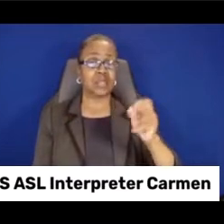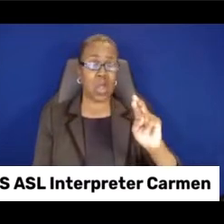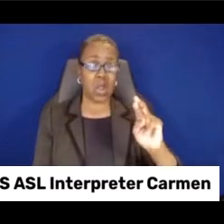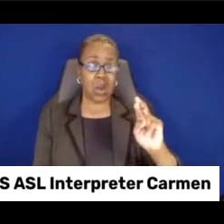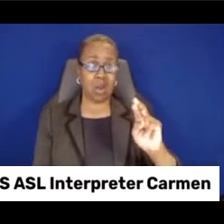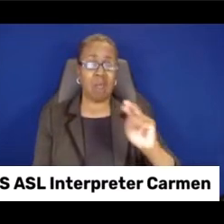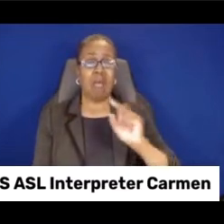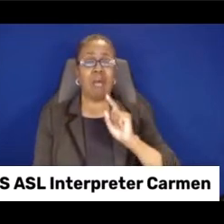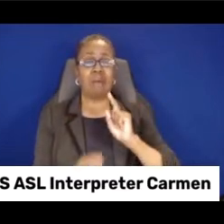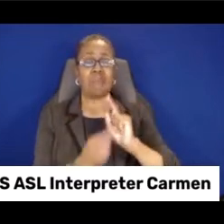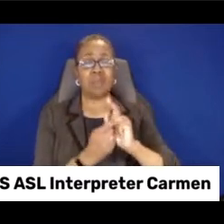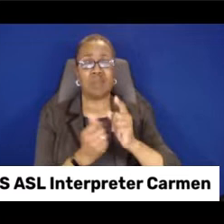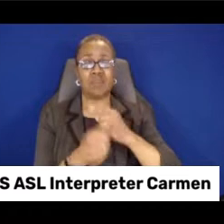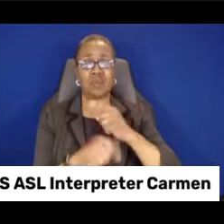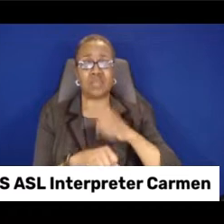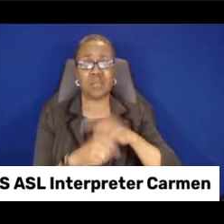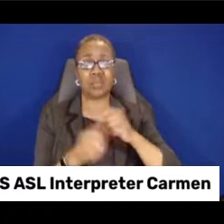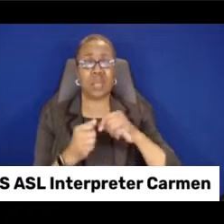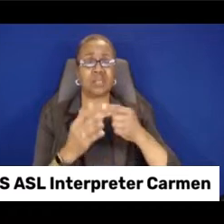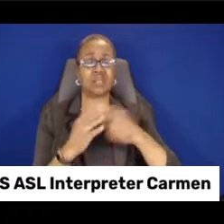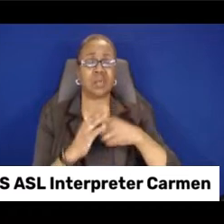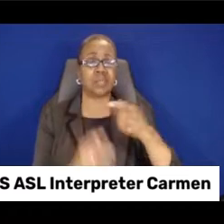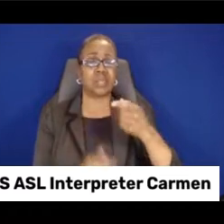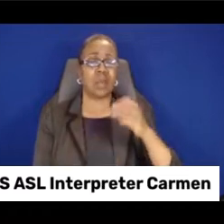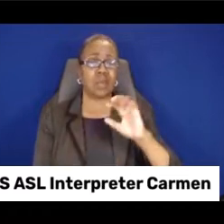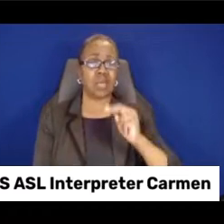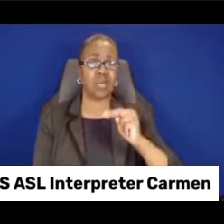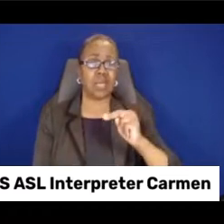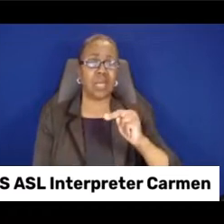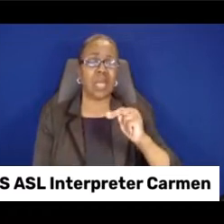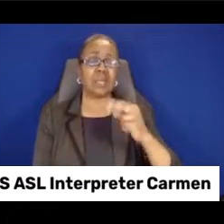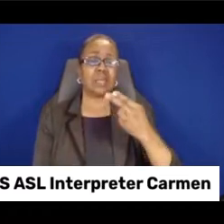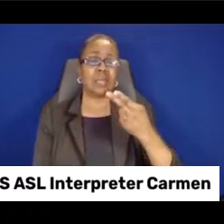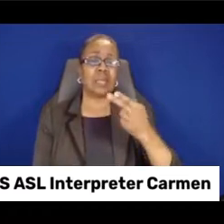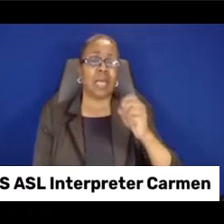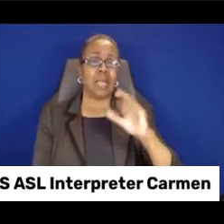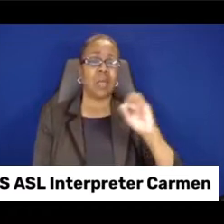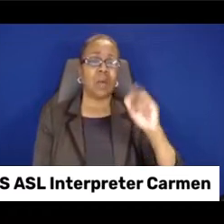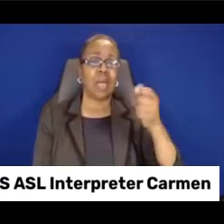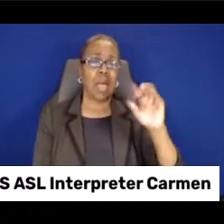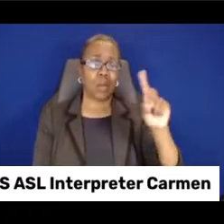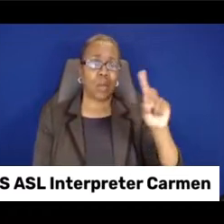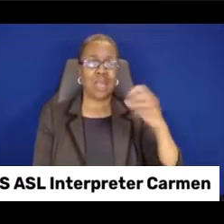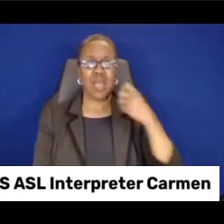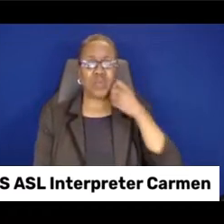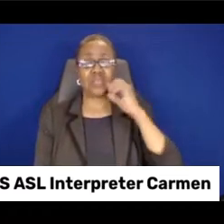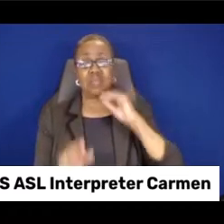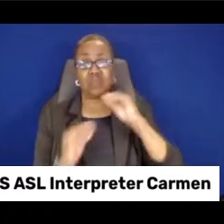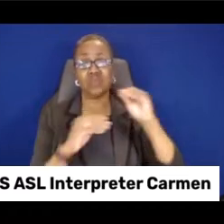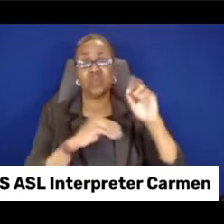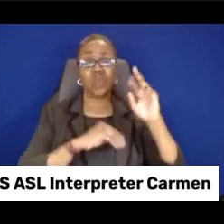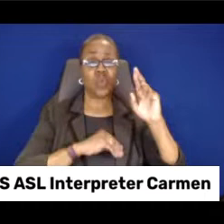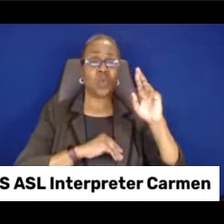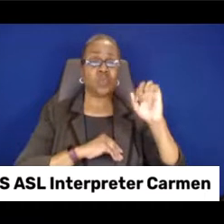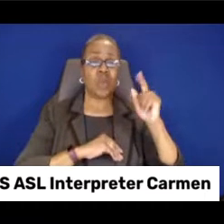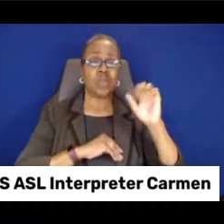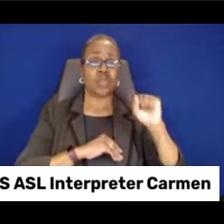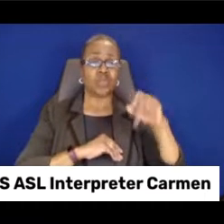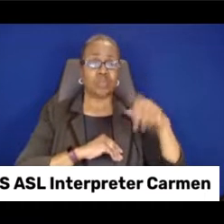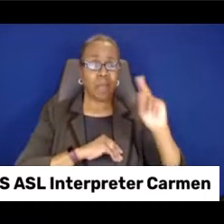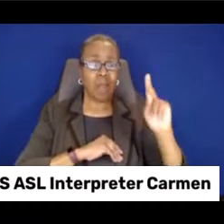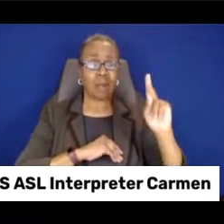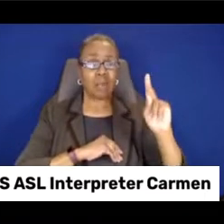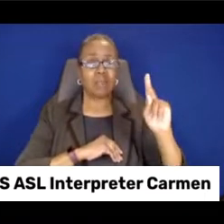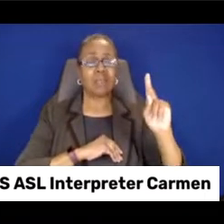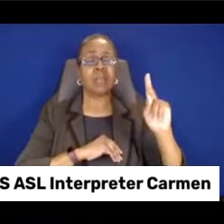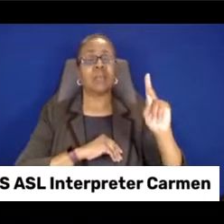my first day as a gardener at Hello Howard. I had recently relocated to Rogers Park, in the process losing the garden that